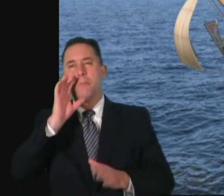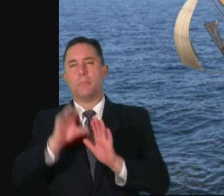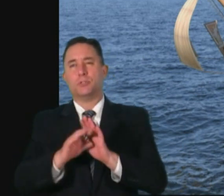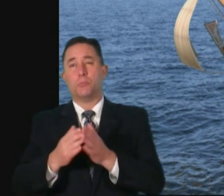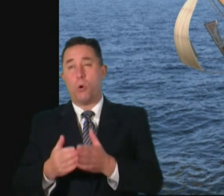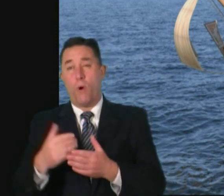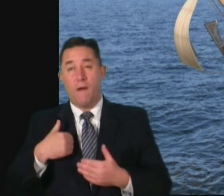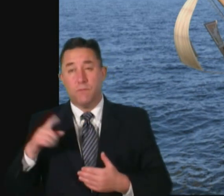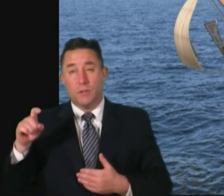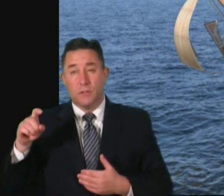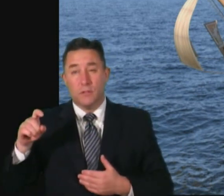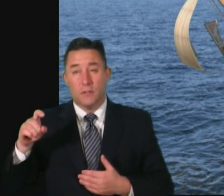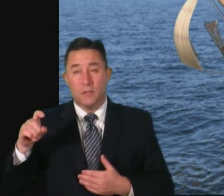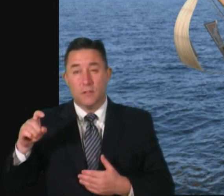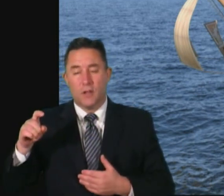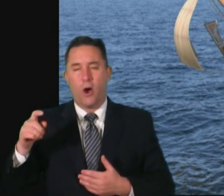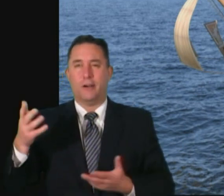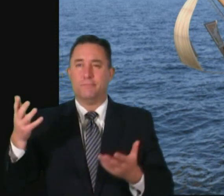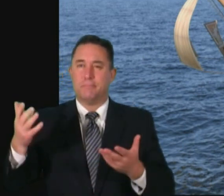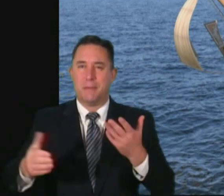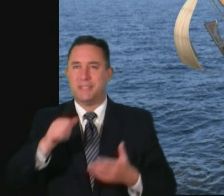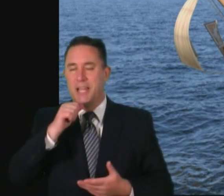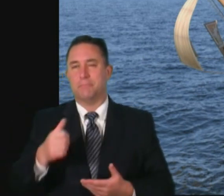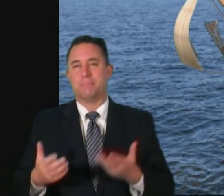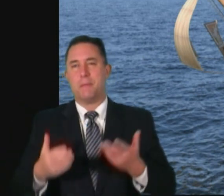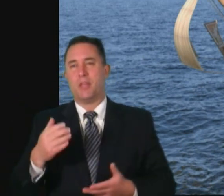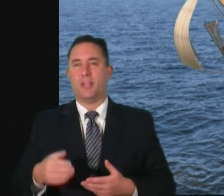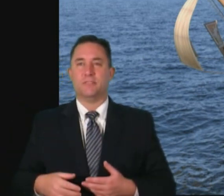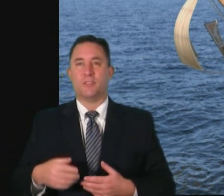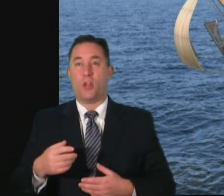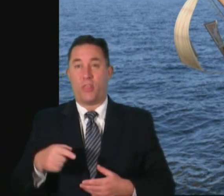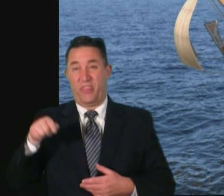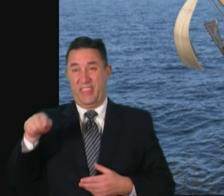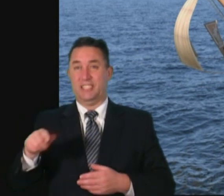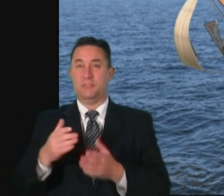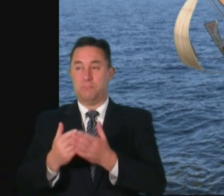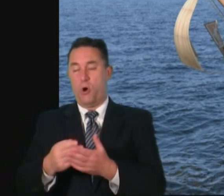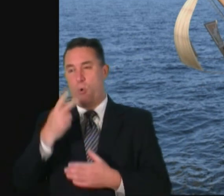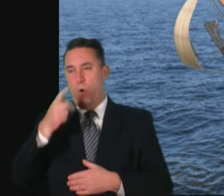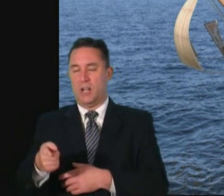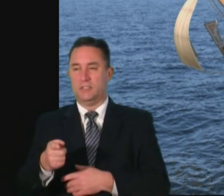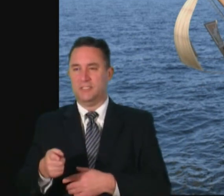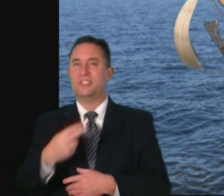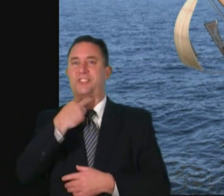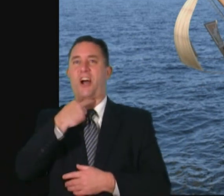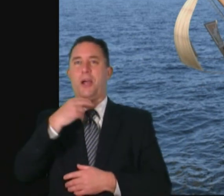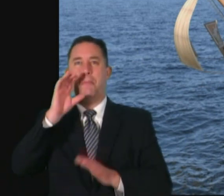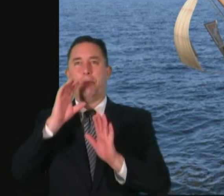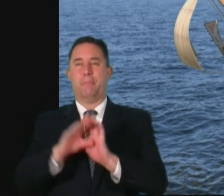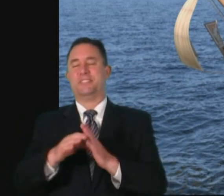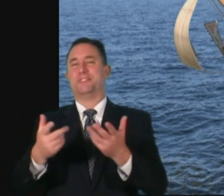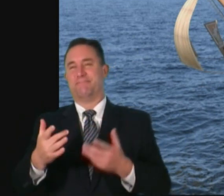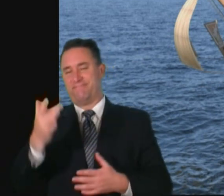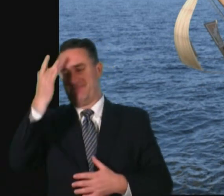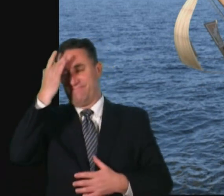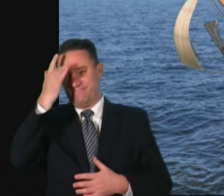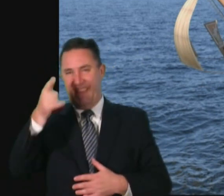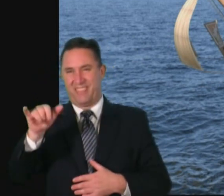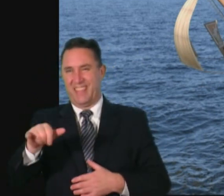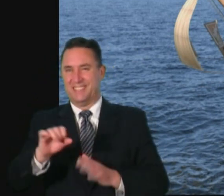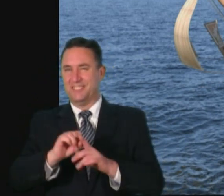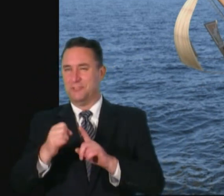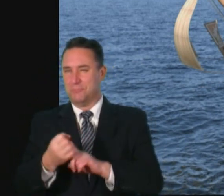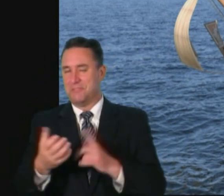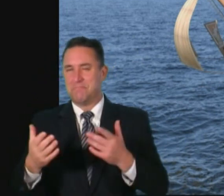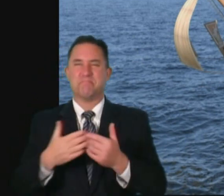guys? Maybe not. Maybe you can watch the boat the rest of the service tonight. I'm not sure. Maybe there's a little bit of freeze up there on that